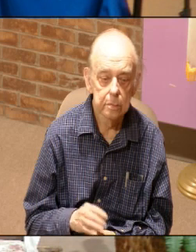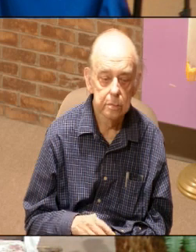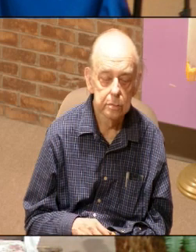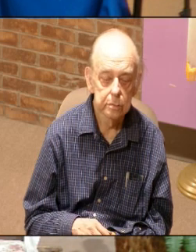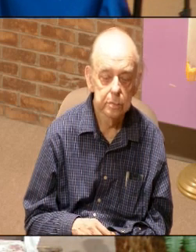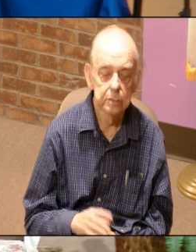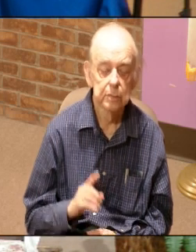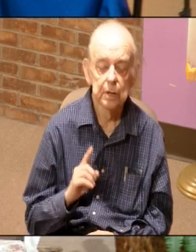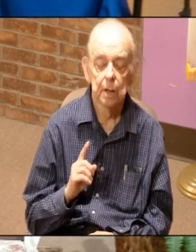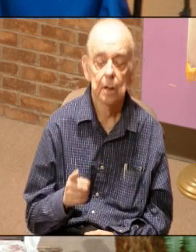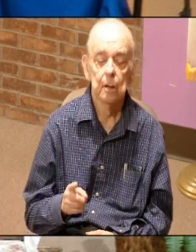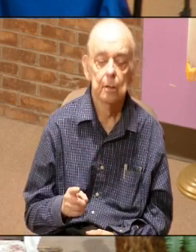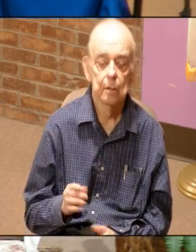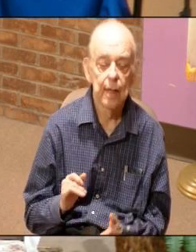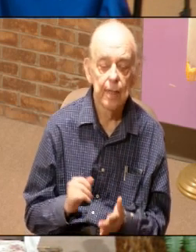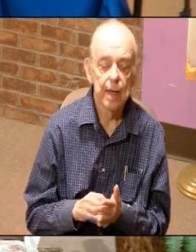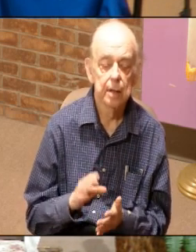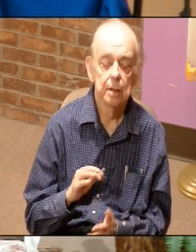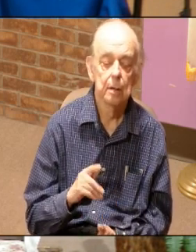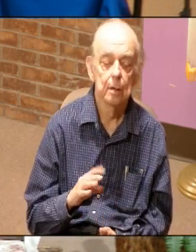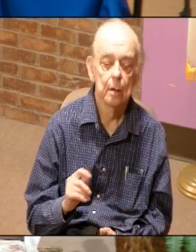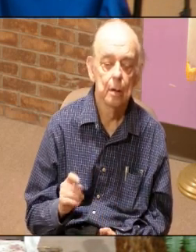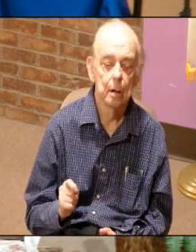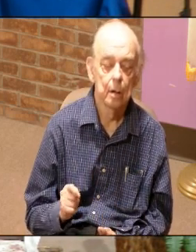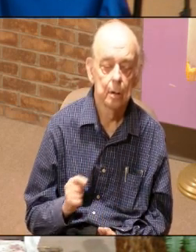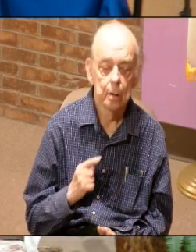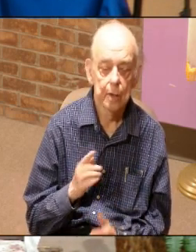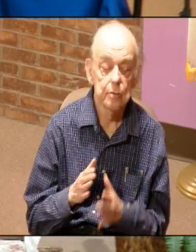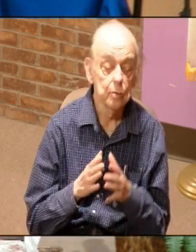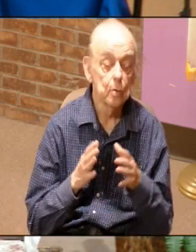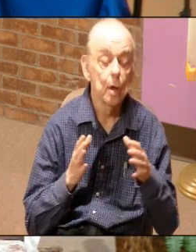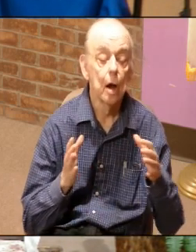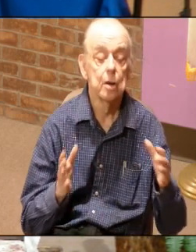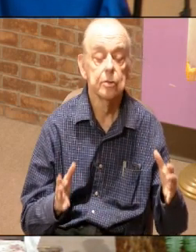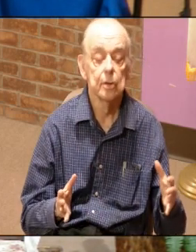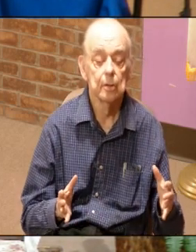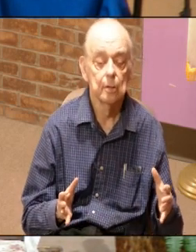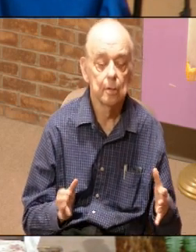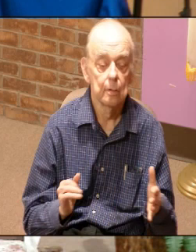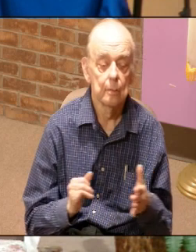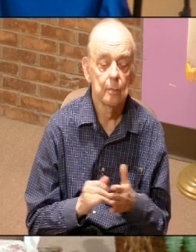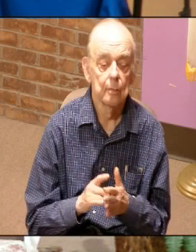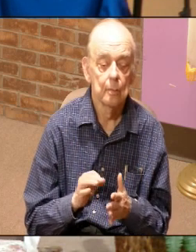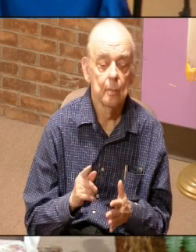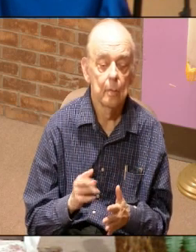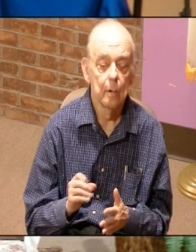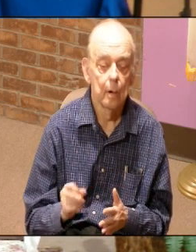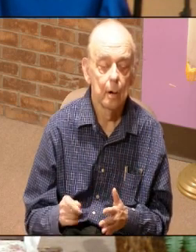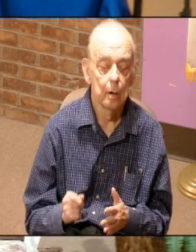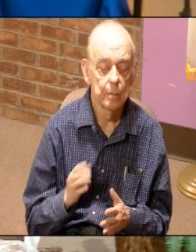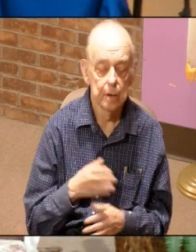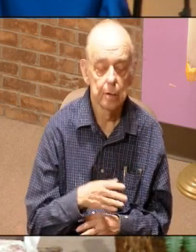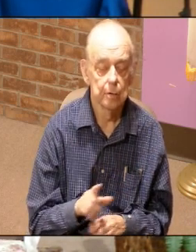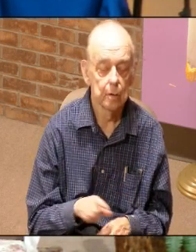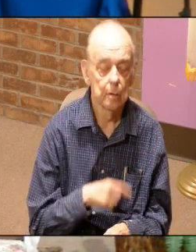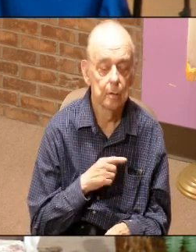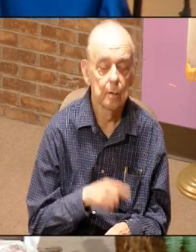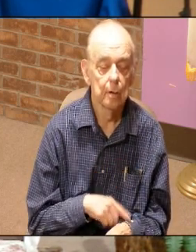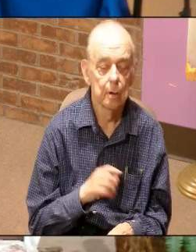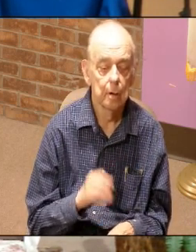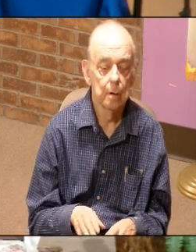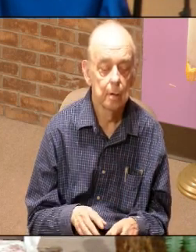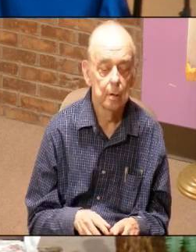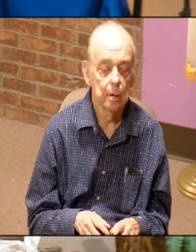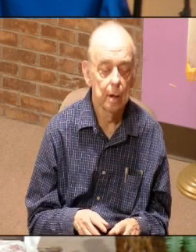to eventually that cyst became so enlarged and the fluid had been in there so long that it had now